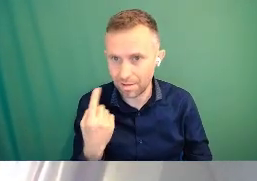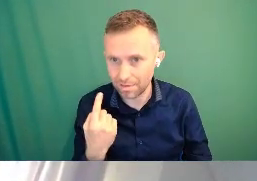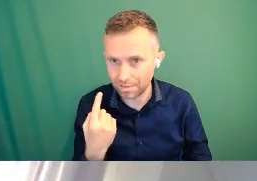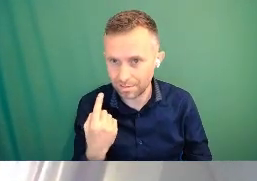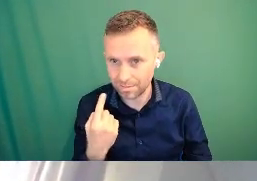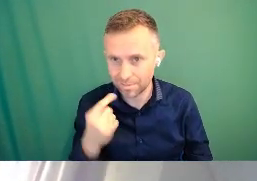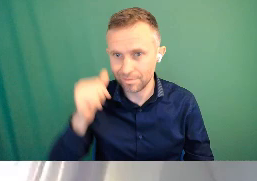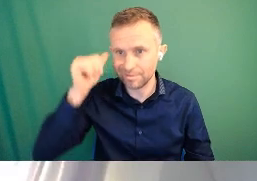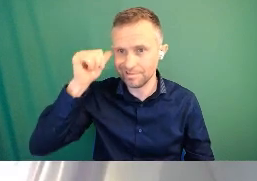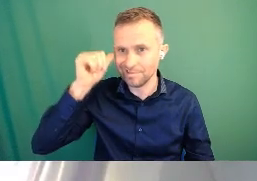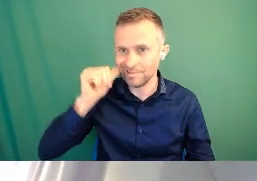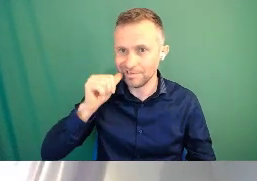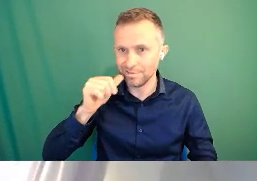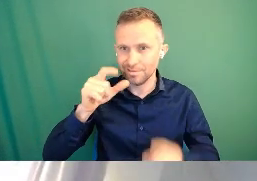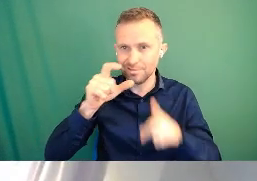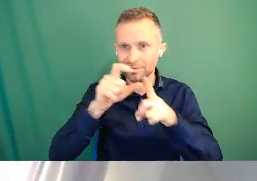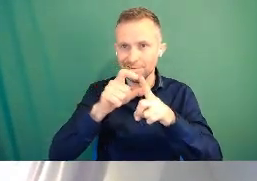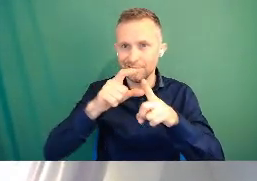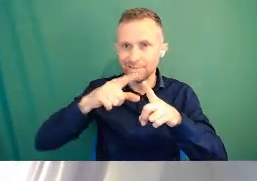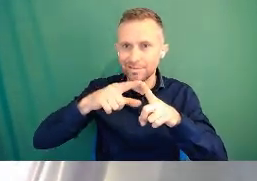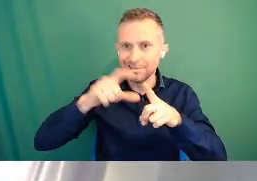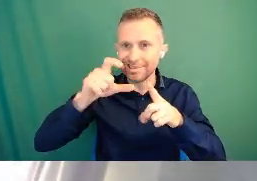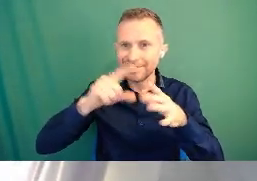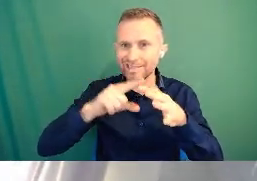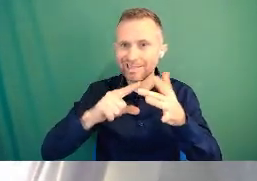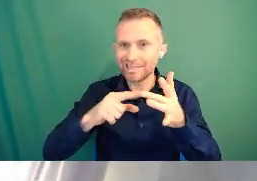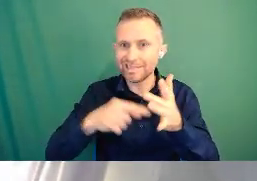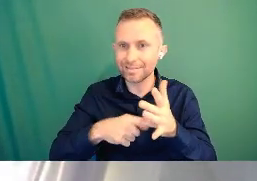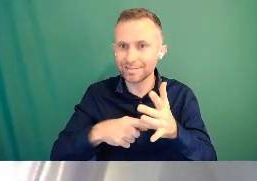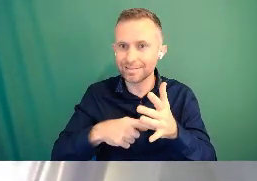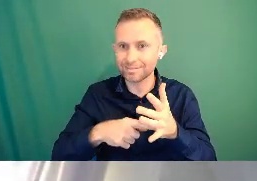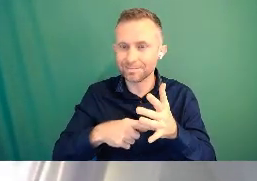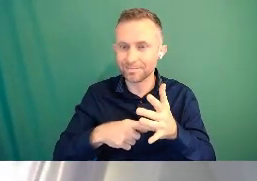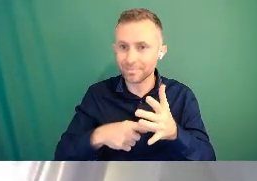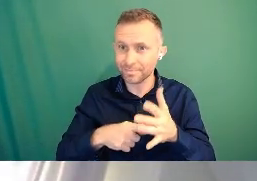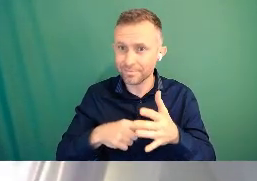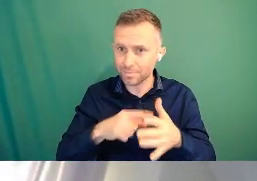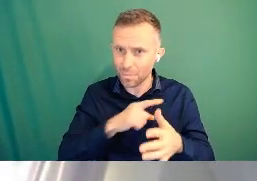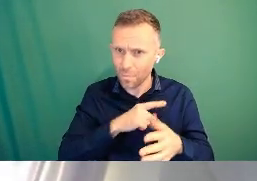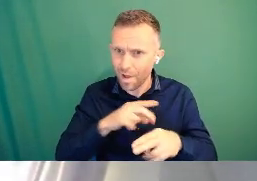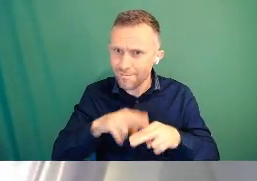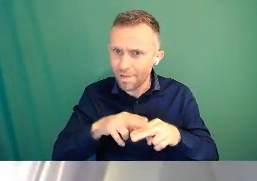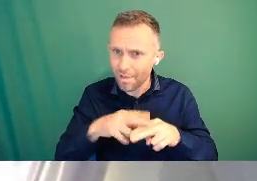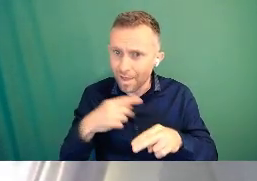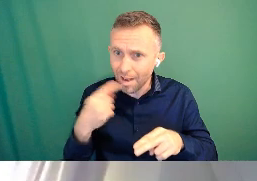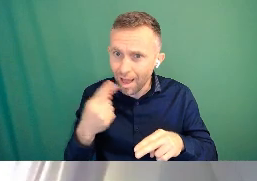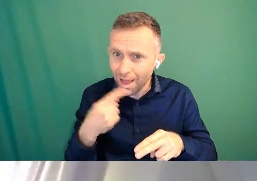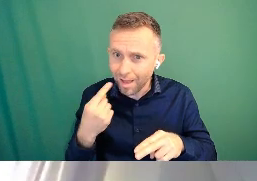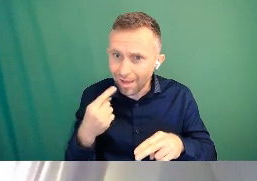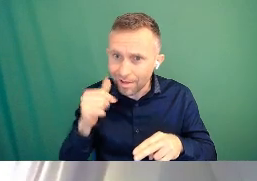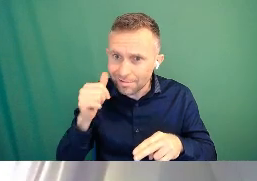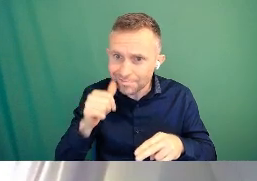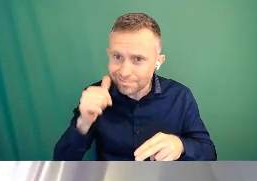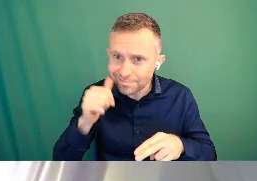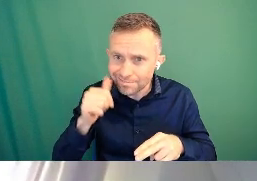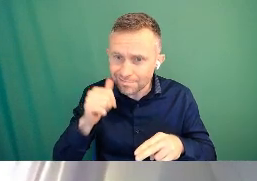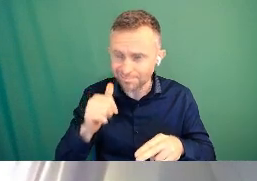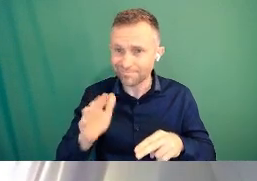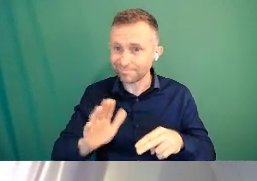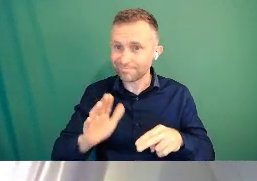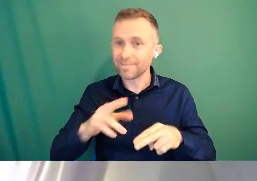Not necessarily because he thought that his father was a liar or deceitful, but it was more the fact that his father worked with a lot